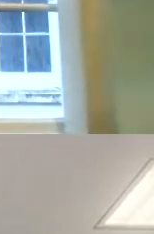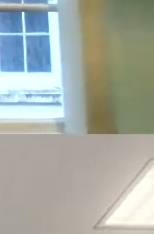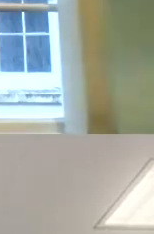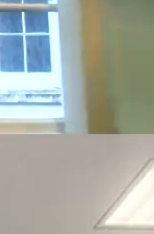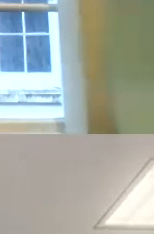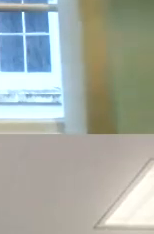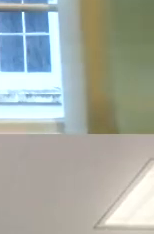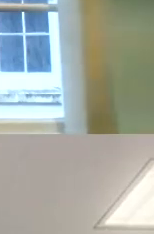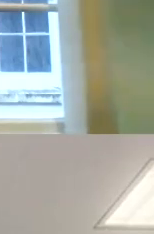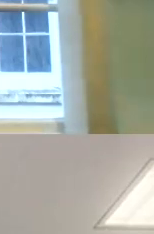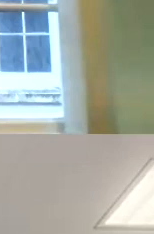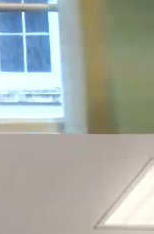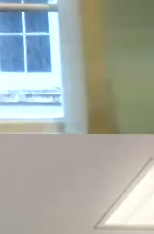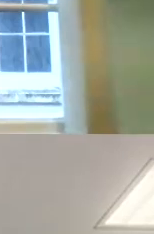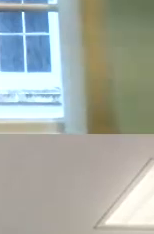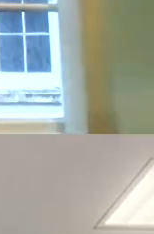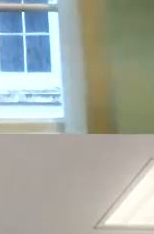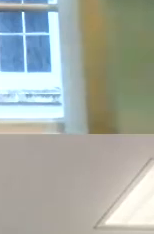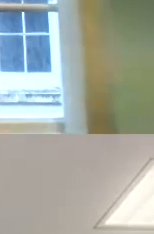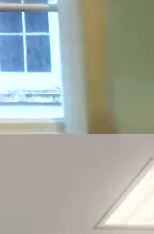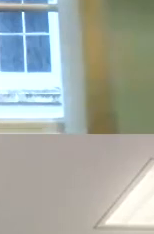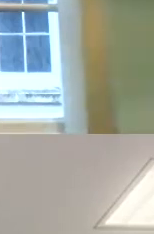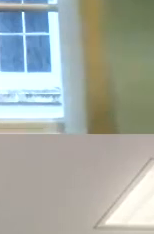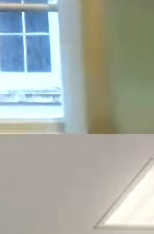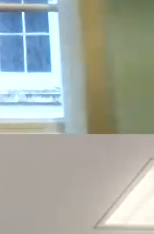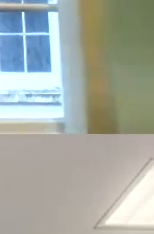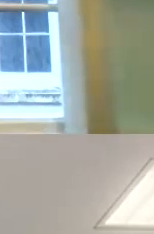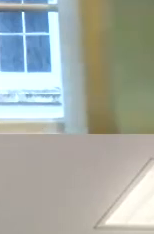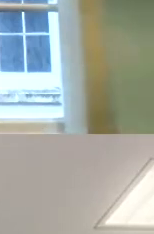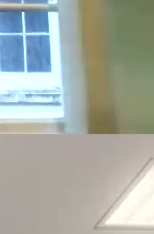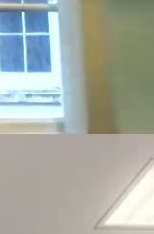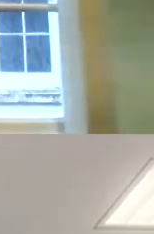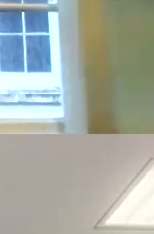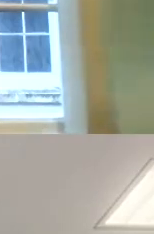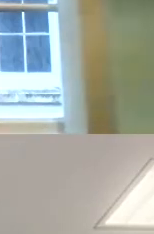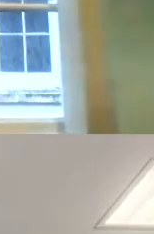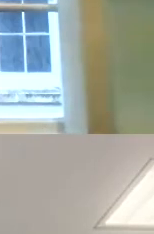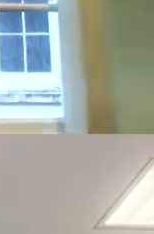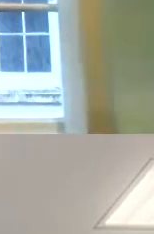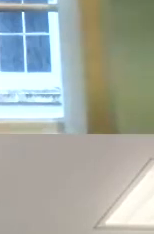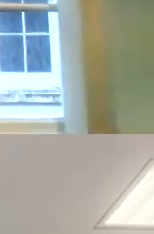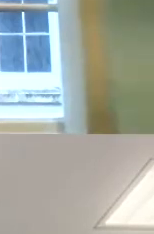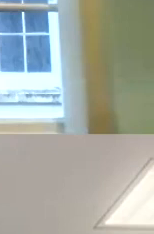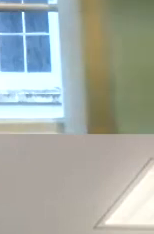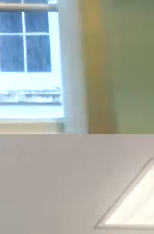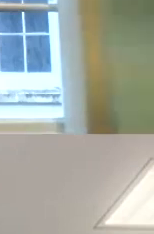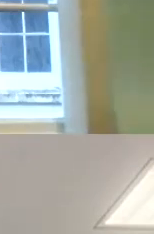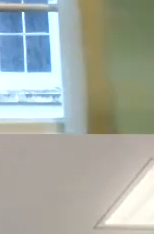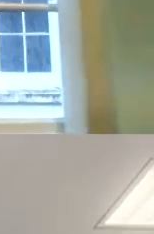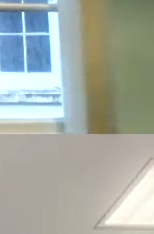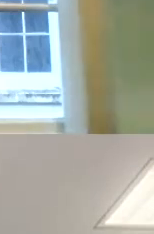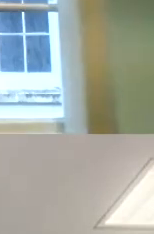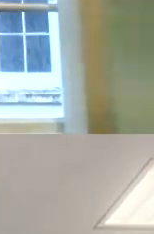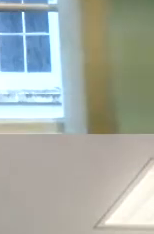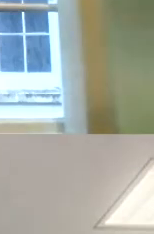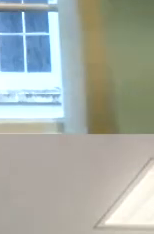just like anyone else, with the information and the leaflets, and they have very